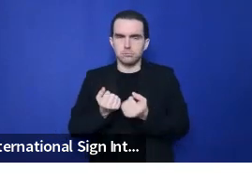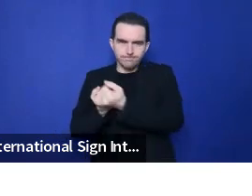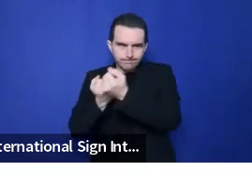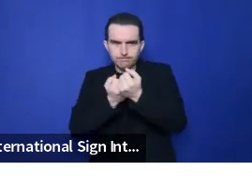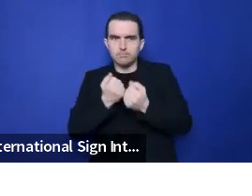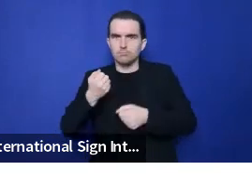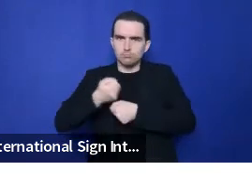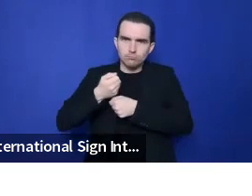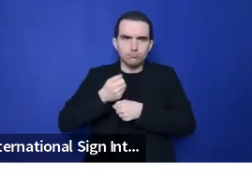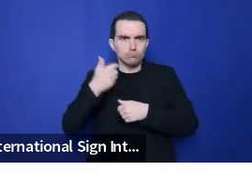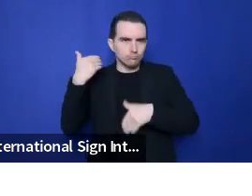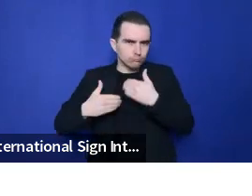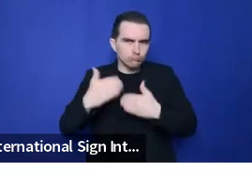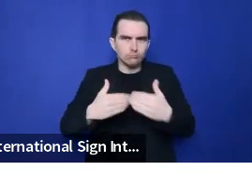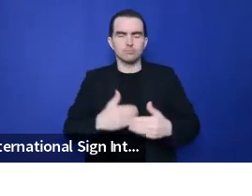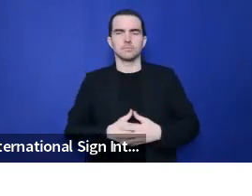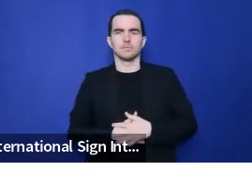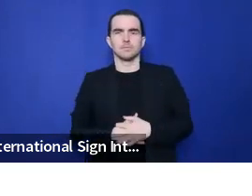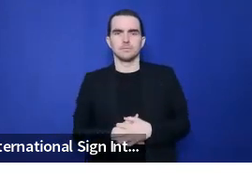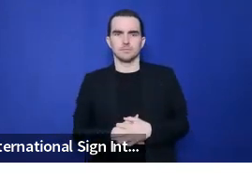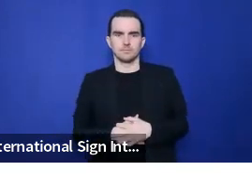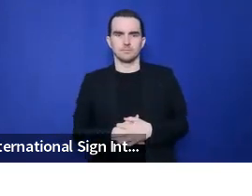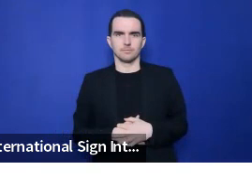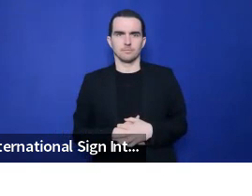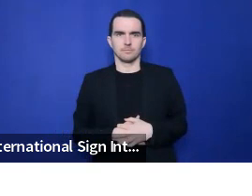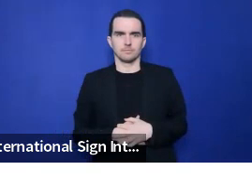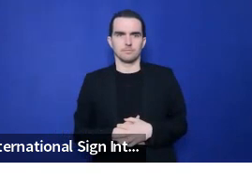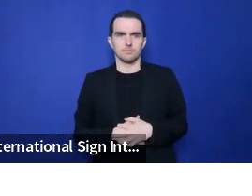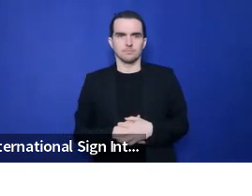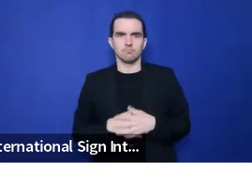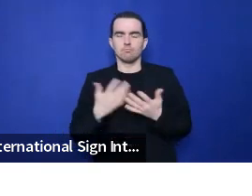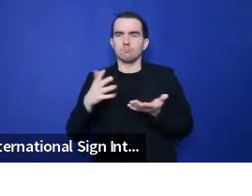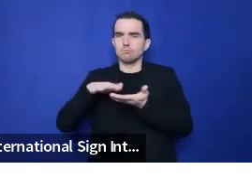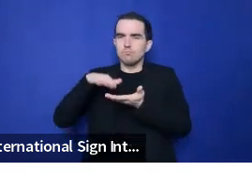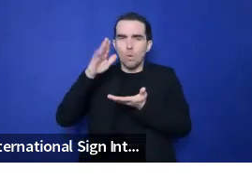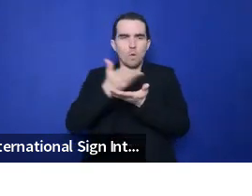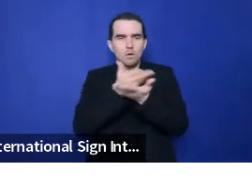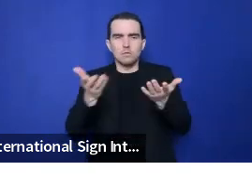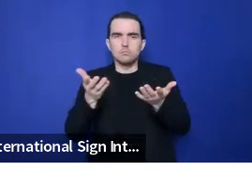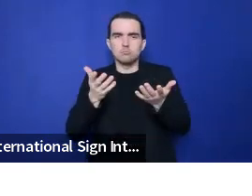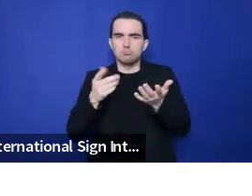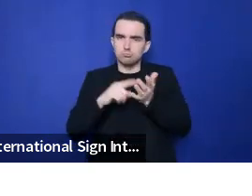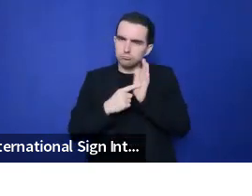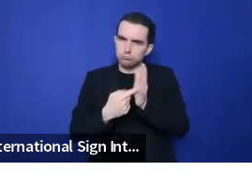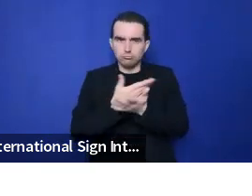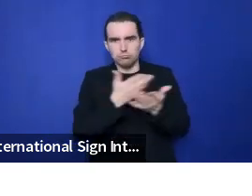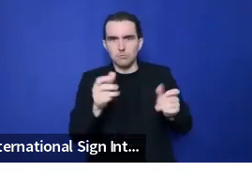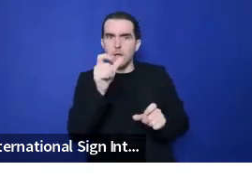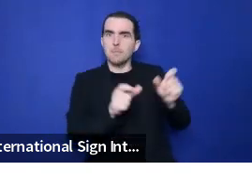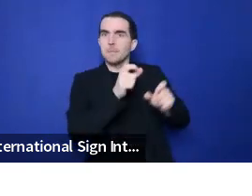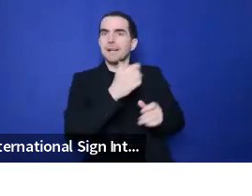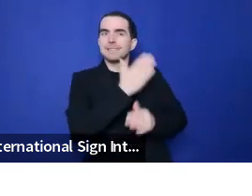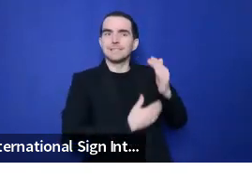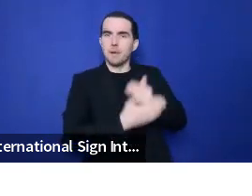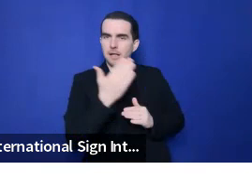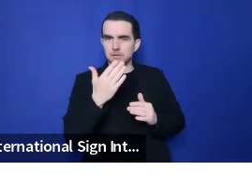the disaster risk management, like they have the volunteers they assign to people with disability to support before, during, and after